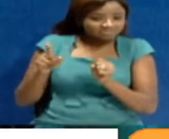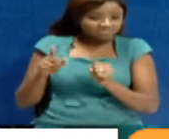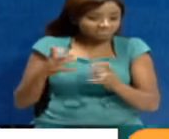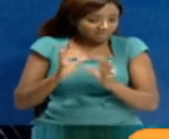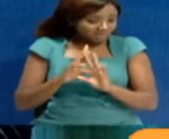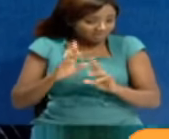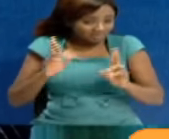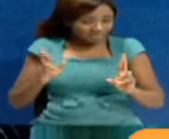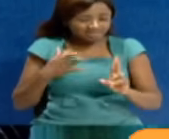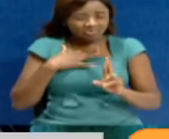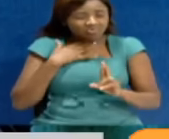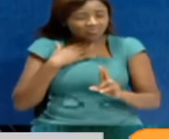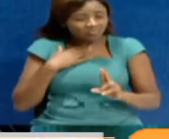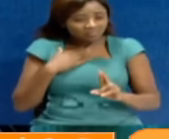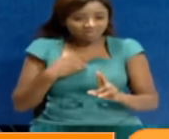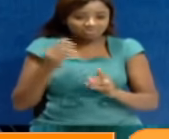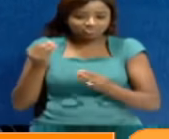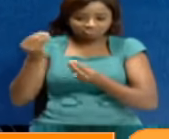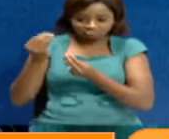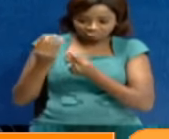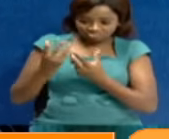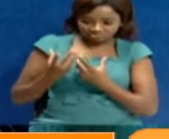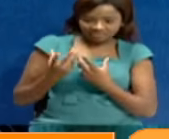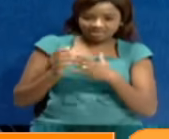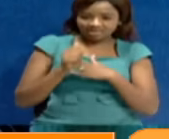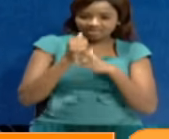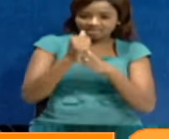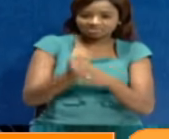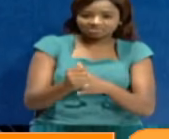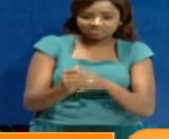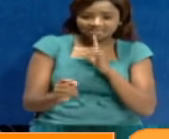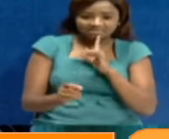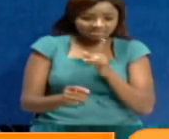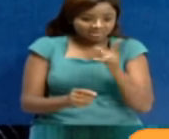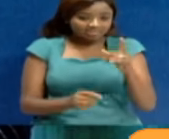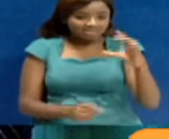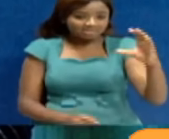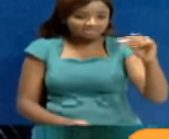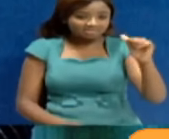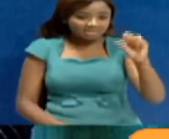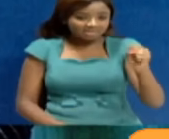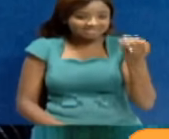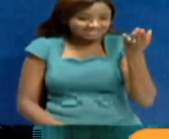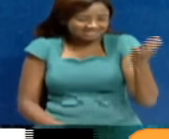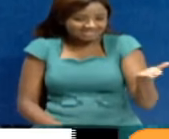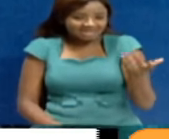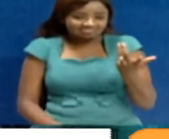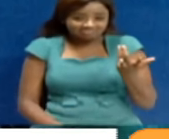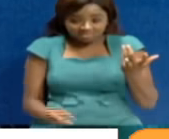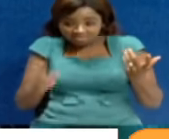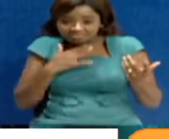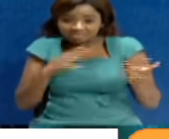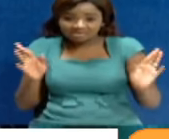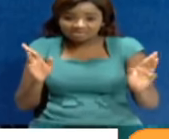or willing to provide leadership by recalling the existing chief administrative secretaries? I think if